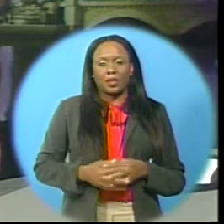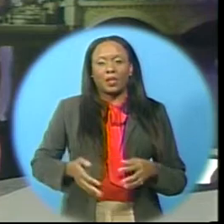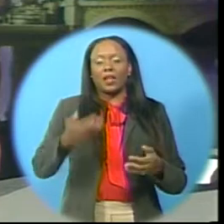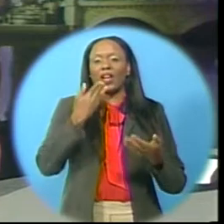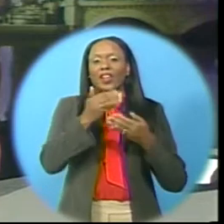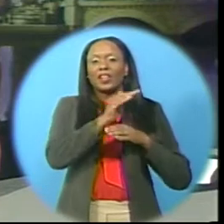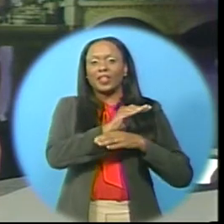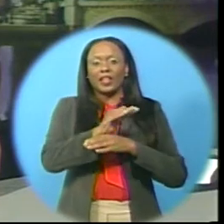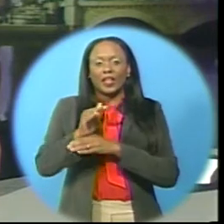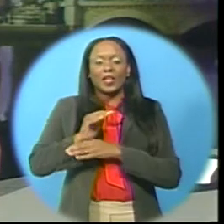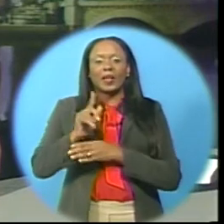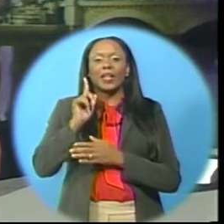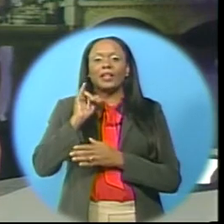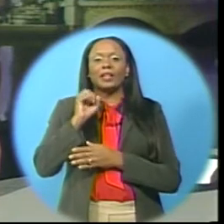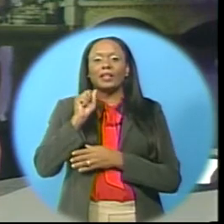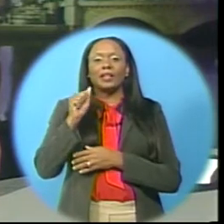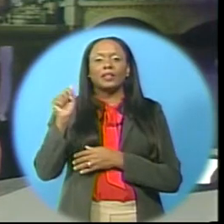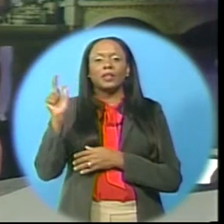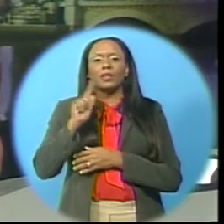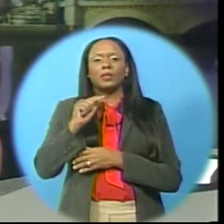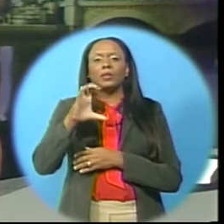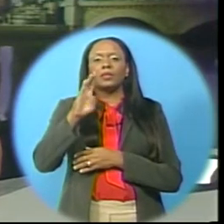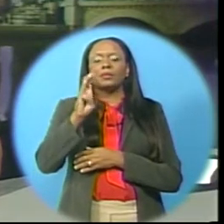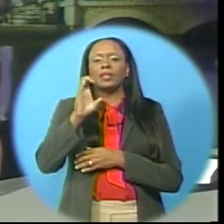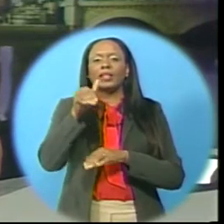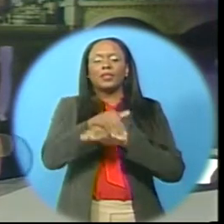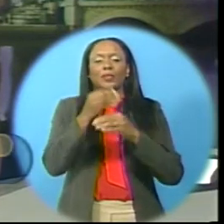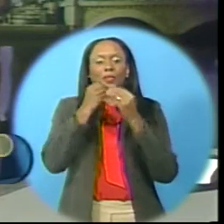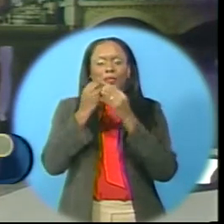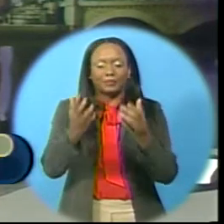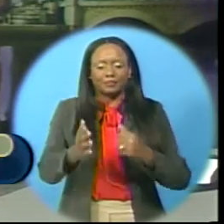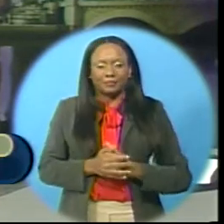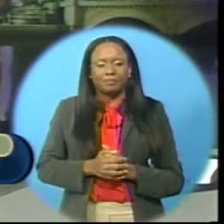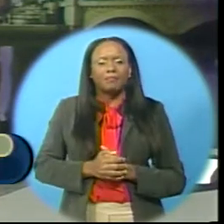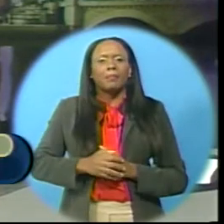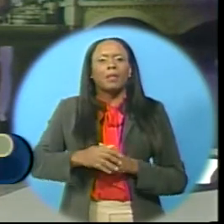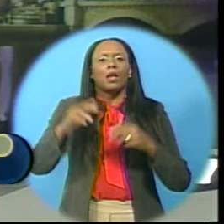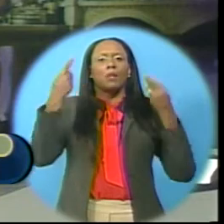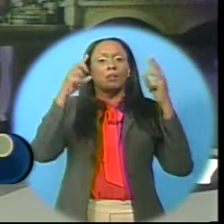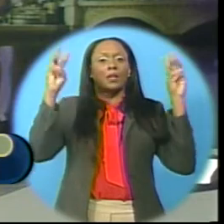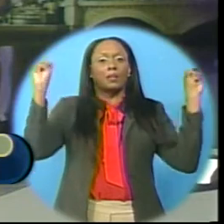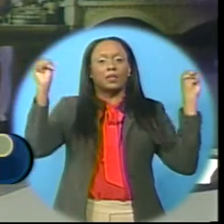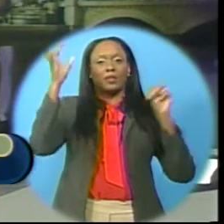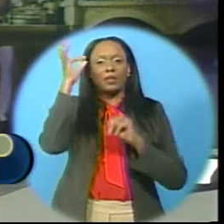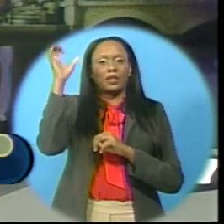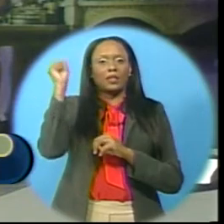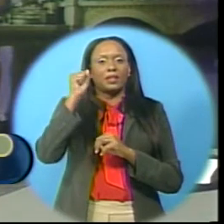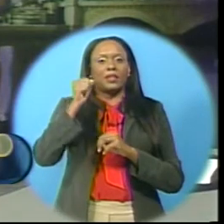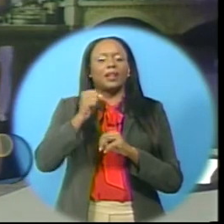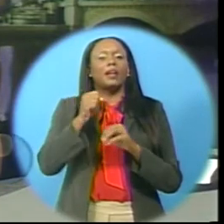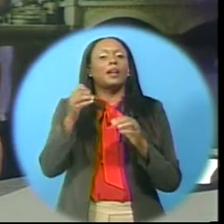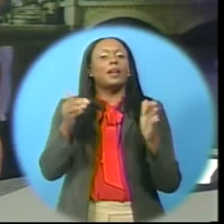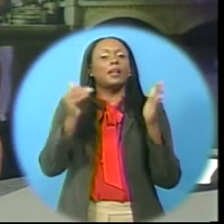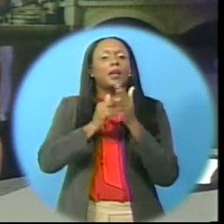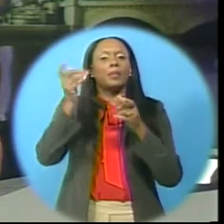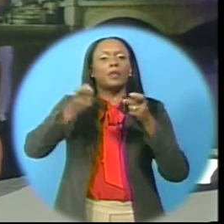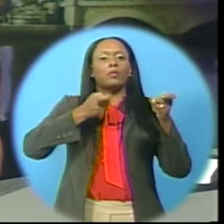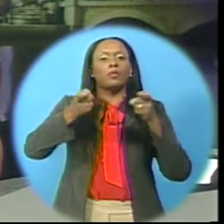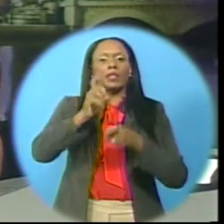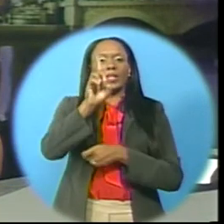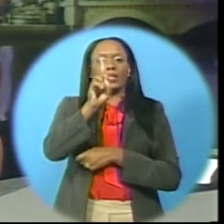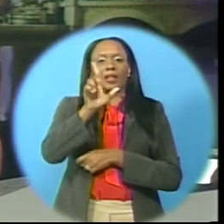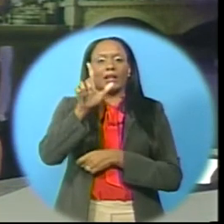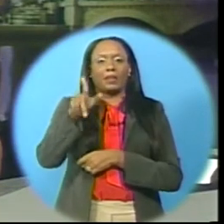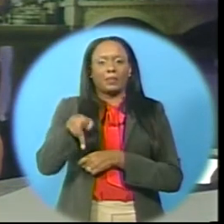And a very good evening to you. I'm Lisa Lord with the CBC Evening News. And our top story. Prime Minister Frundell Stewart is again at the helm of the ruling